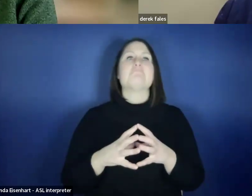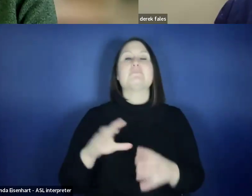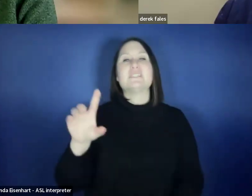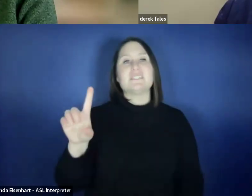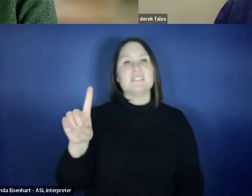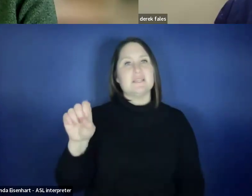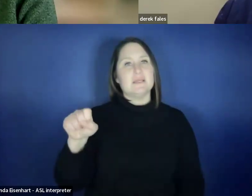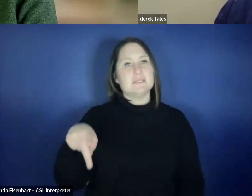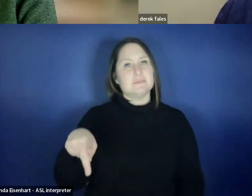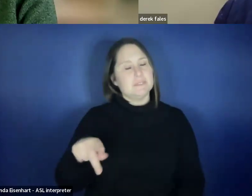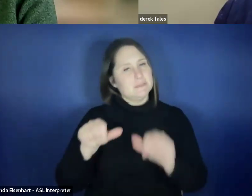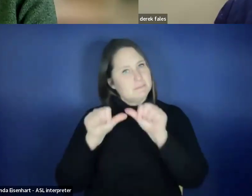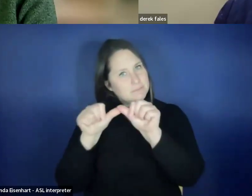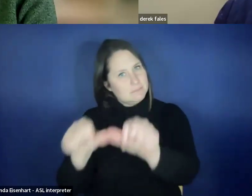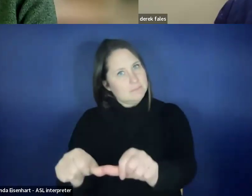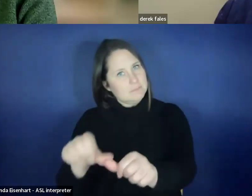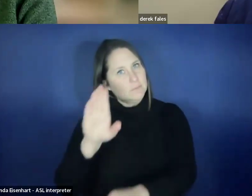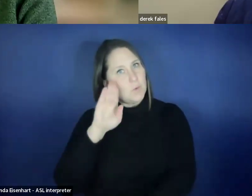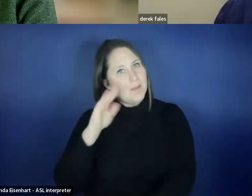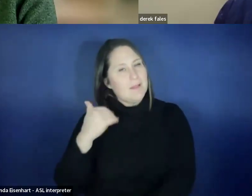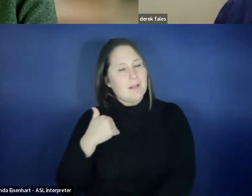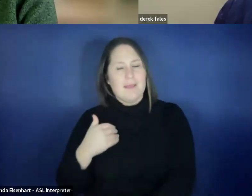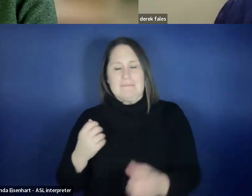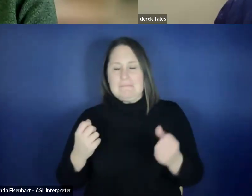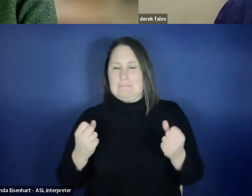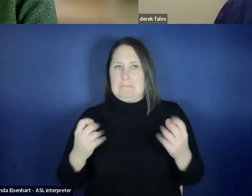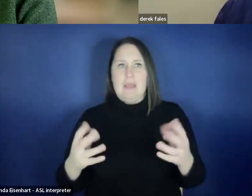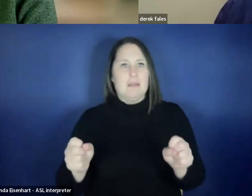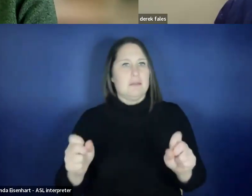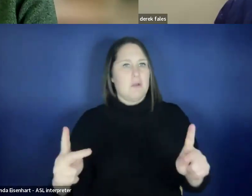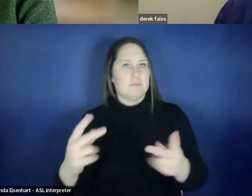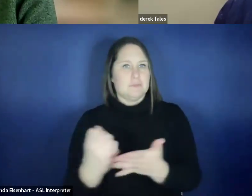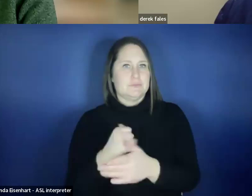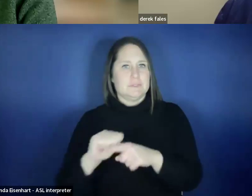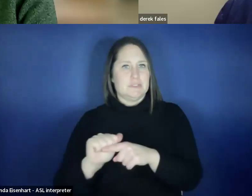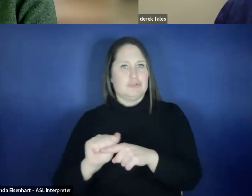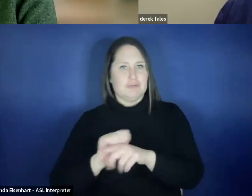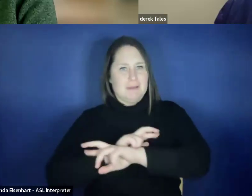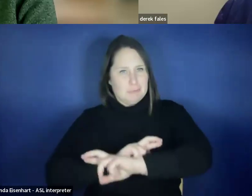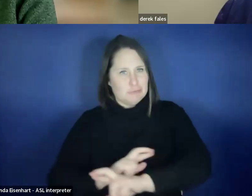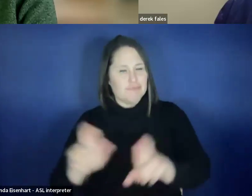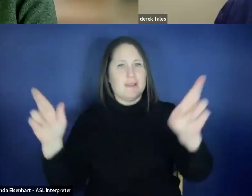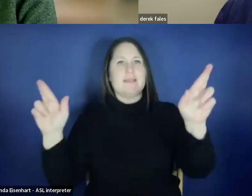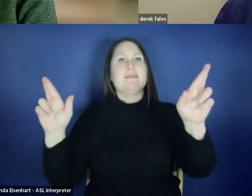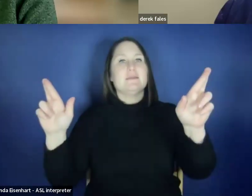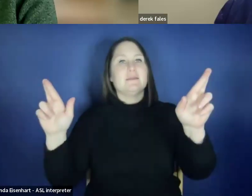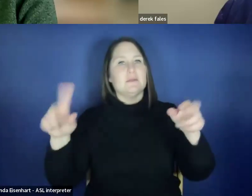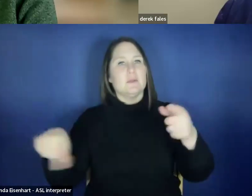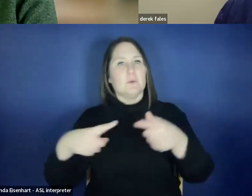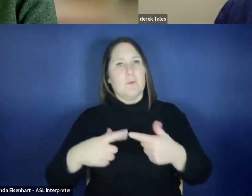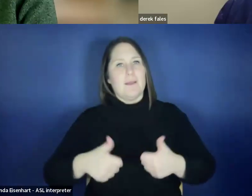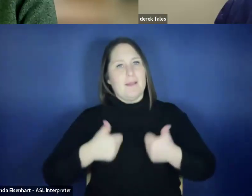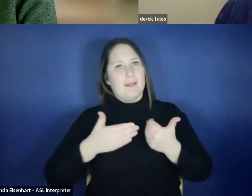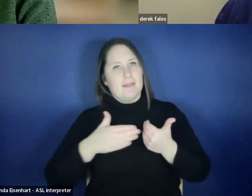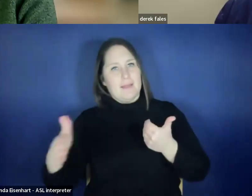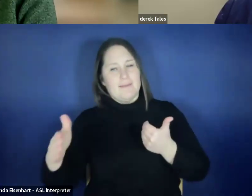DSPs will continue to have ample opportunity to be trained so that they're ready to go when the lifespan goes